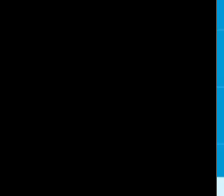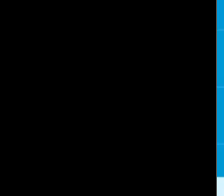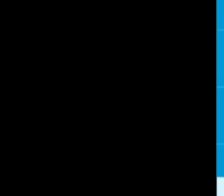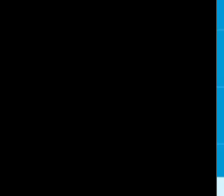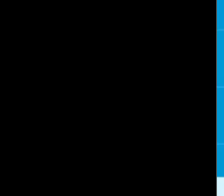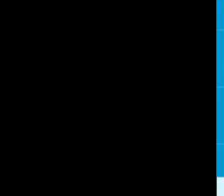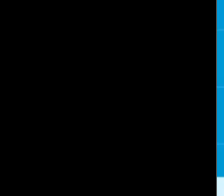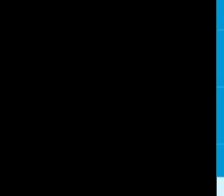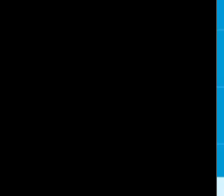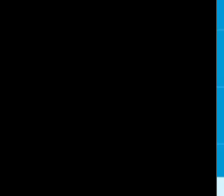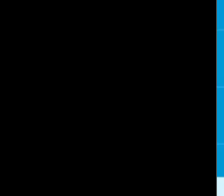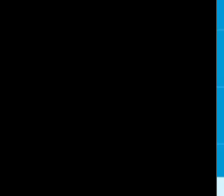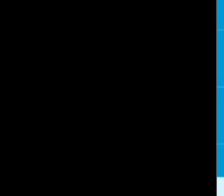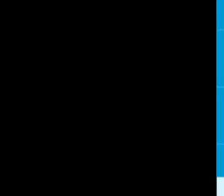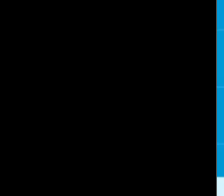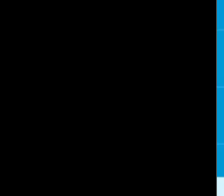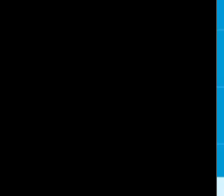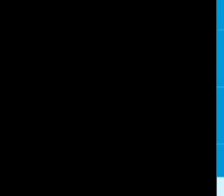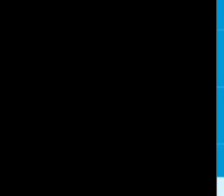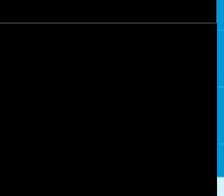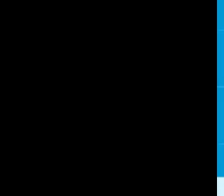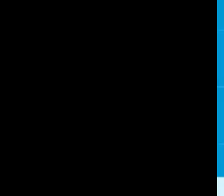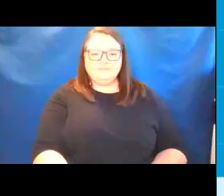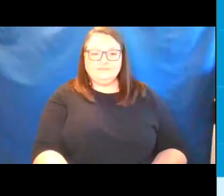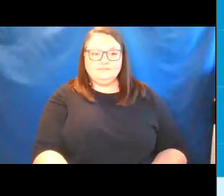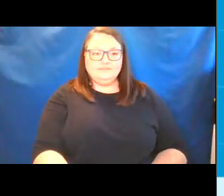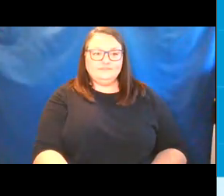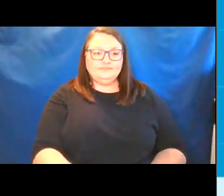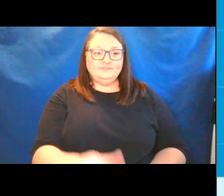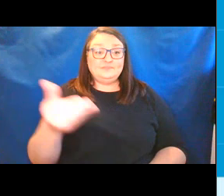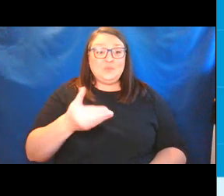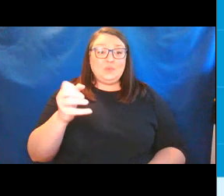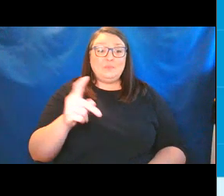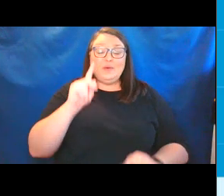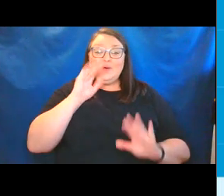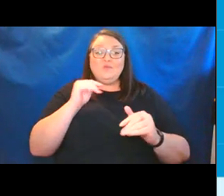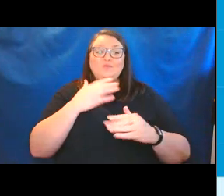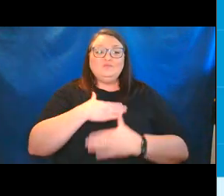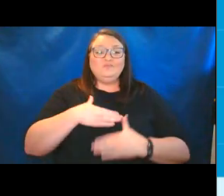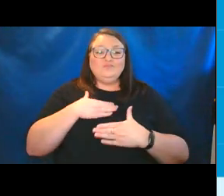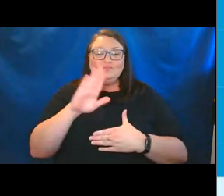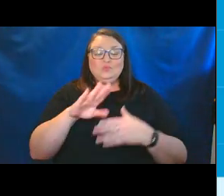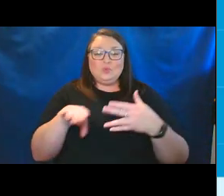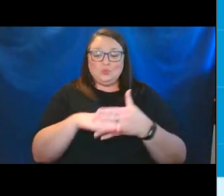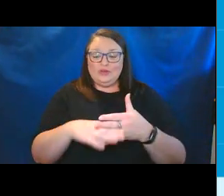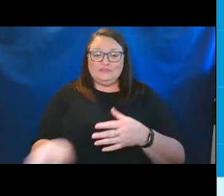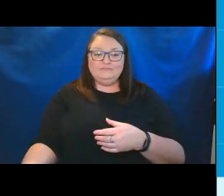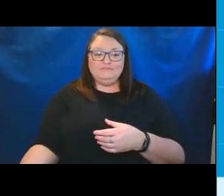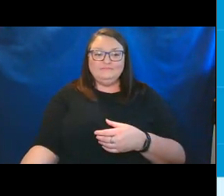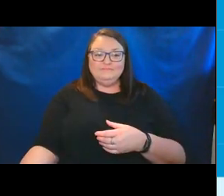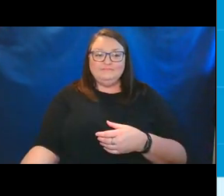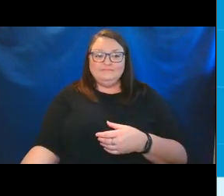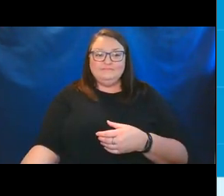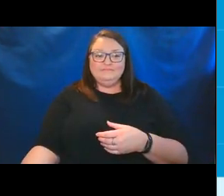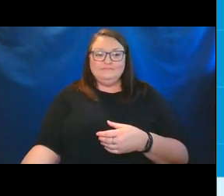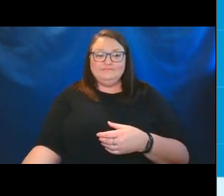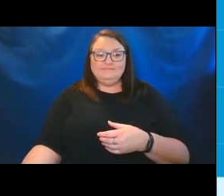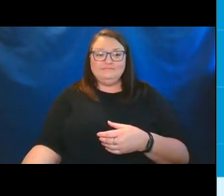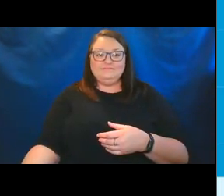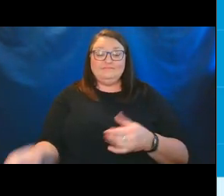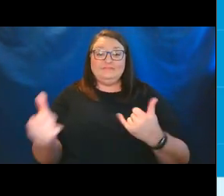All right, welcome back everybody. Hope you had a nice break. It's now 3:07